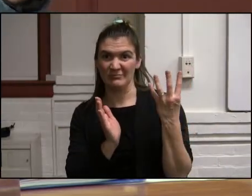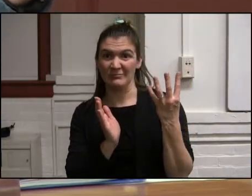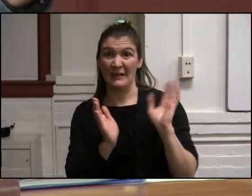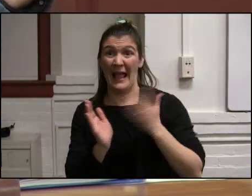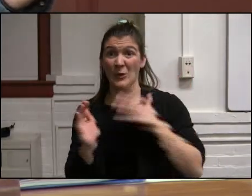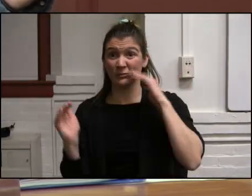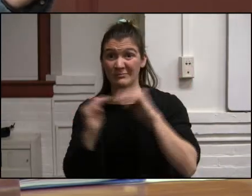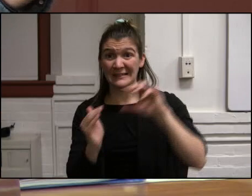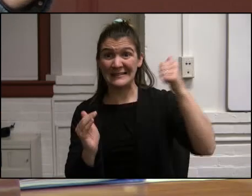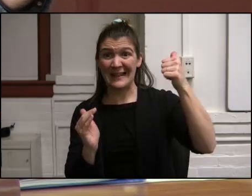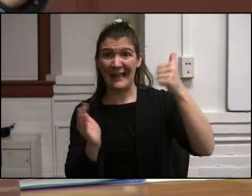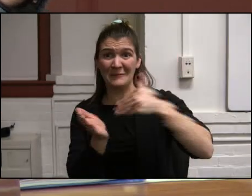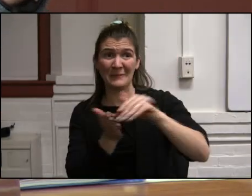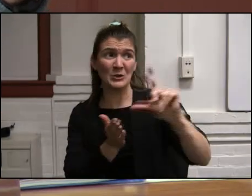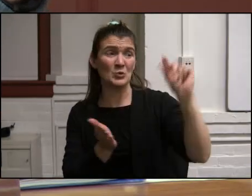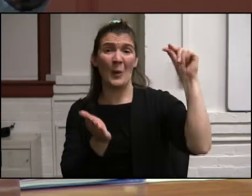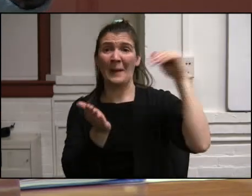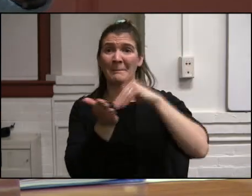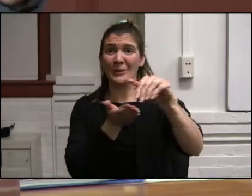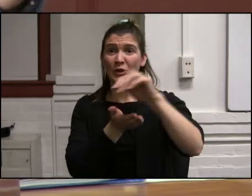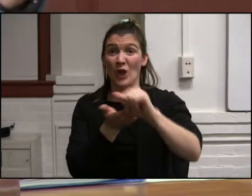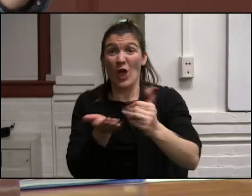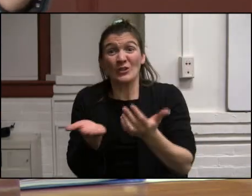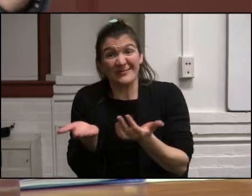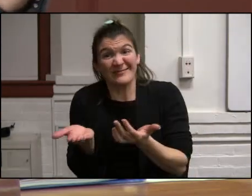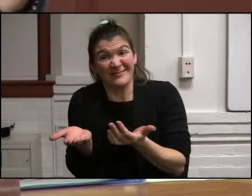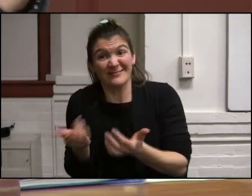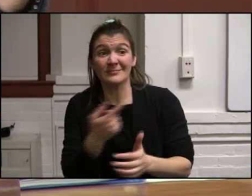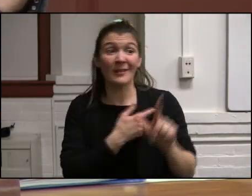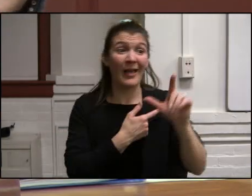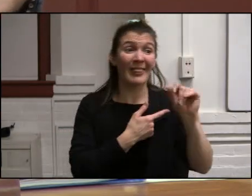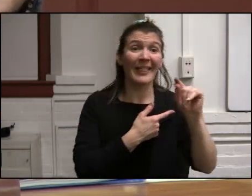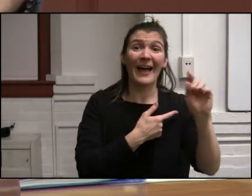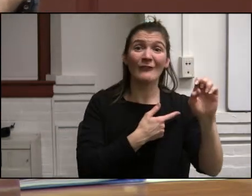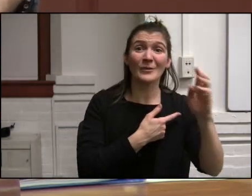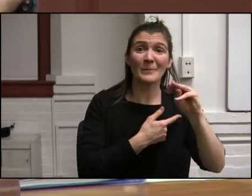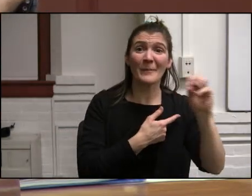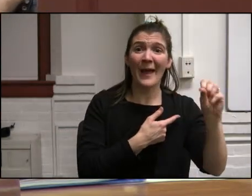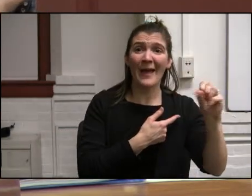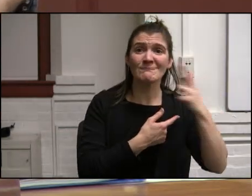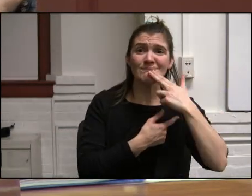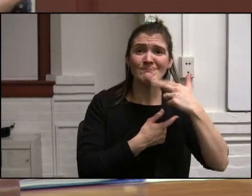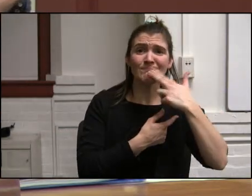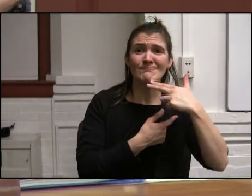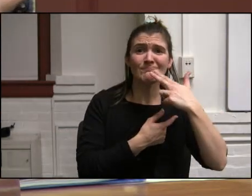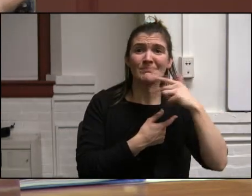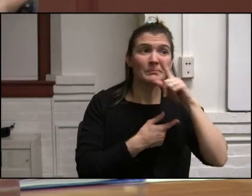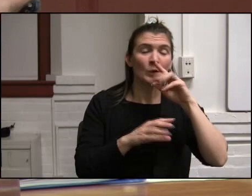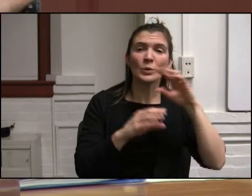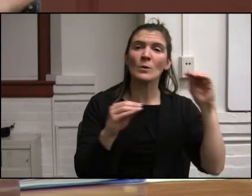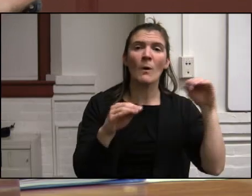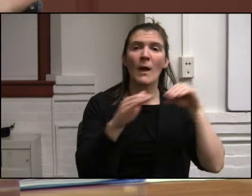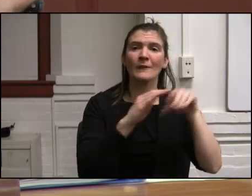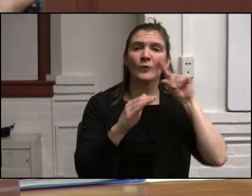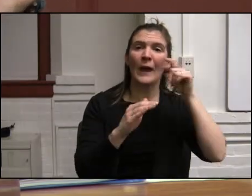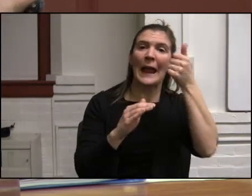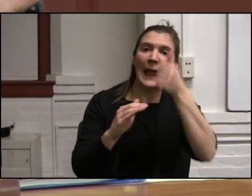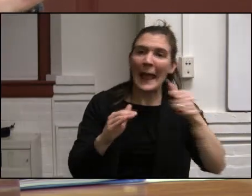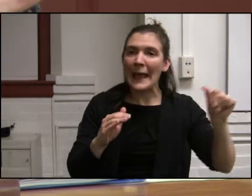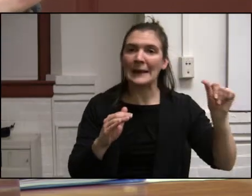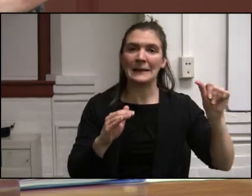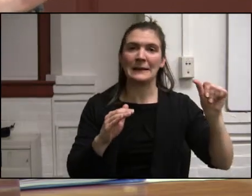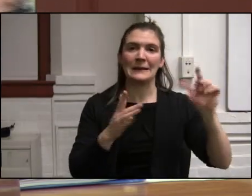millions of dollars. And Leverett, Massachusetts was also a place that did not have access to any